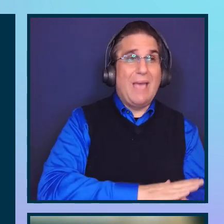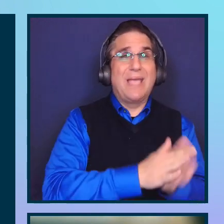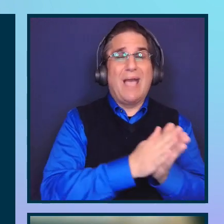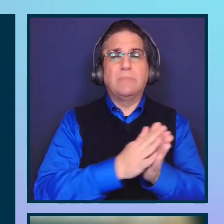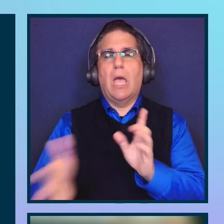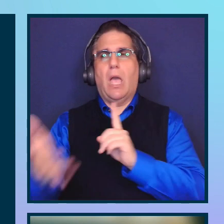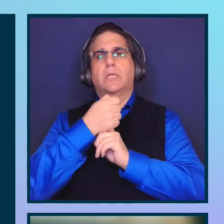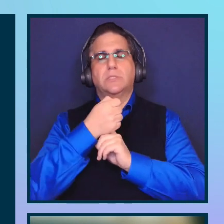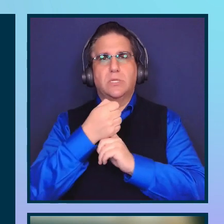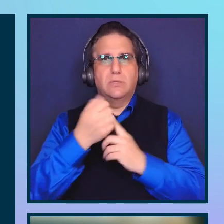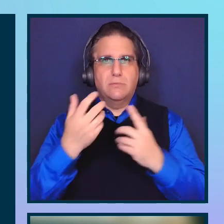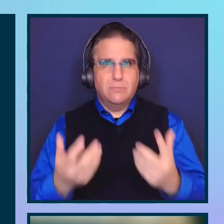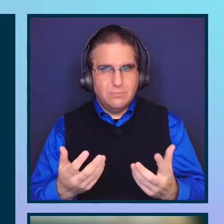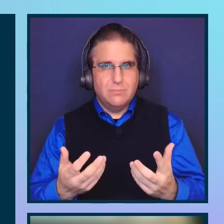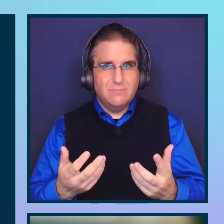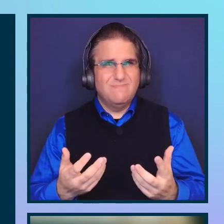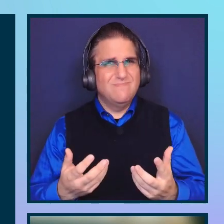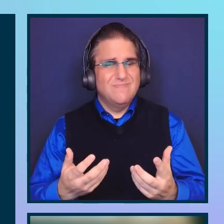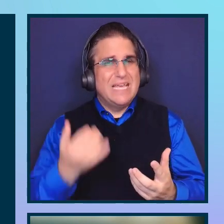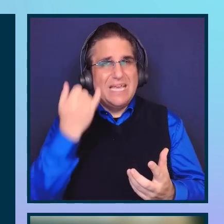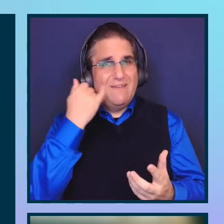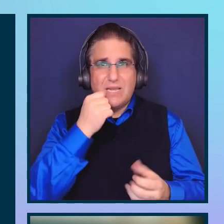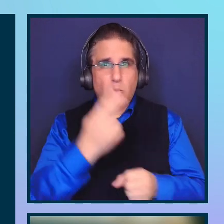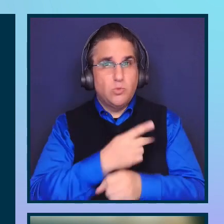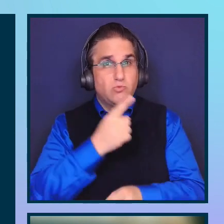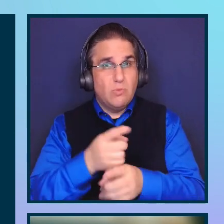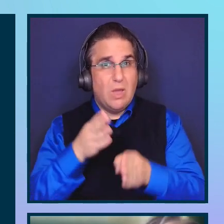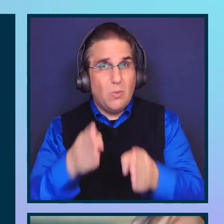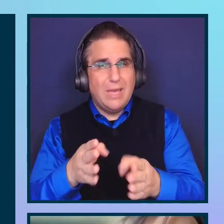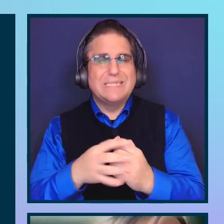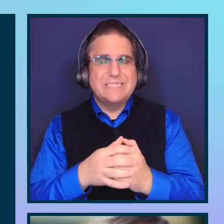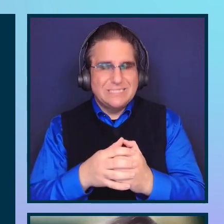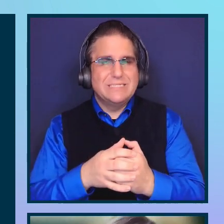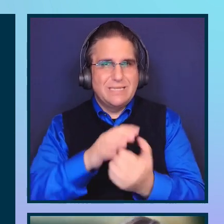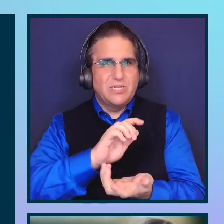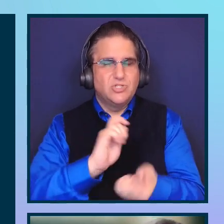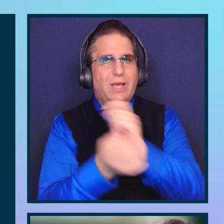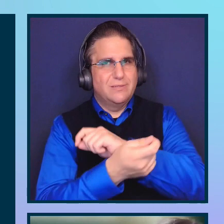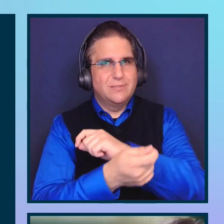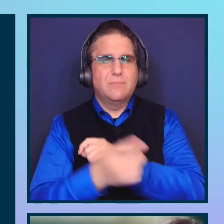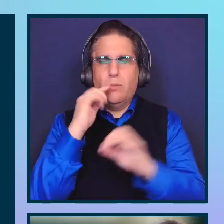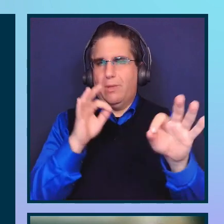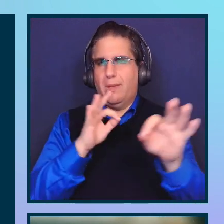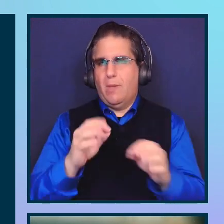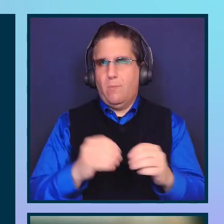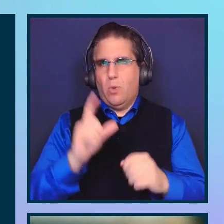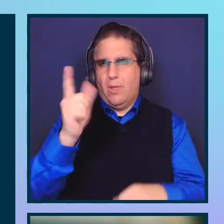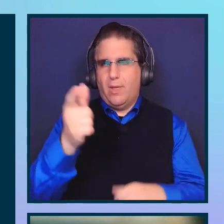correctly or used in the right context. We'll go over that a little bit more later though.